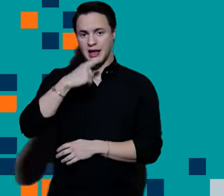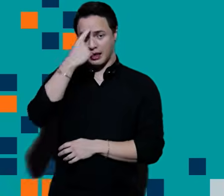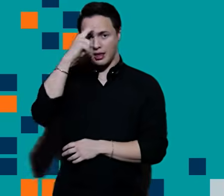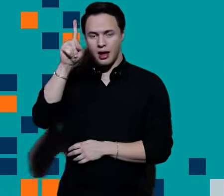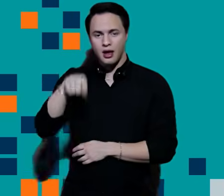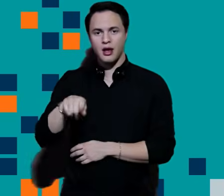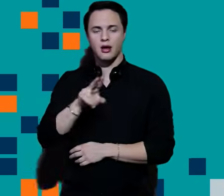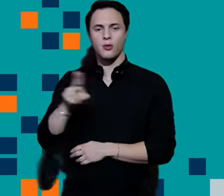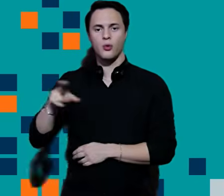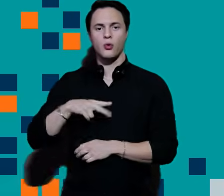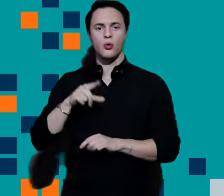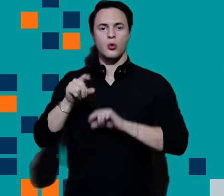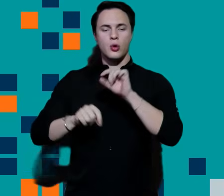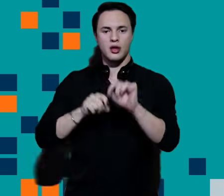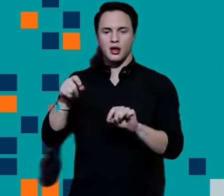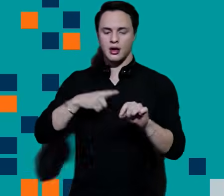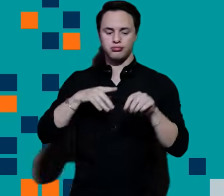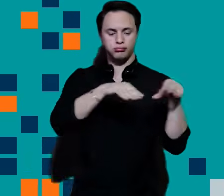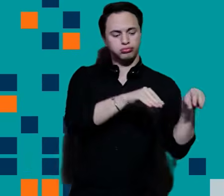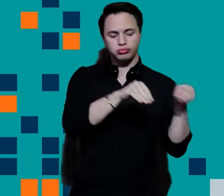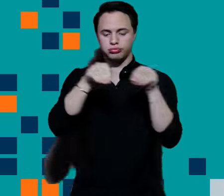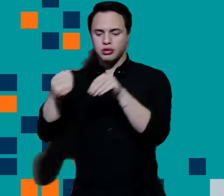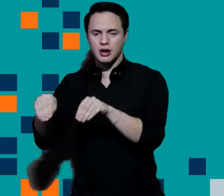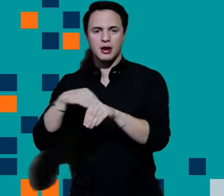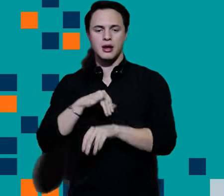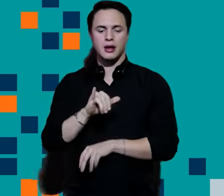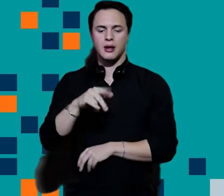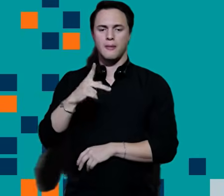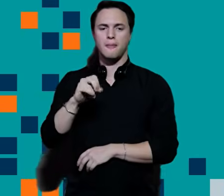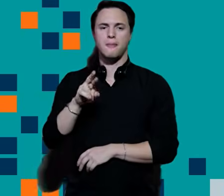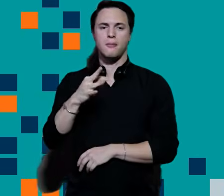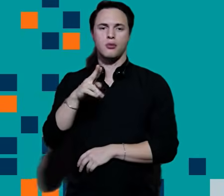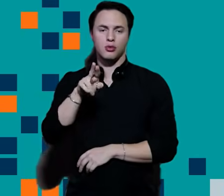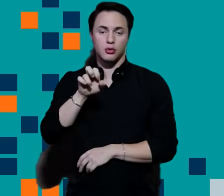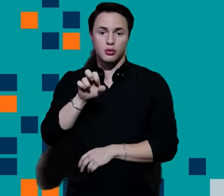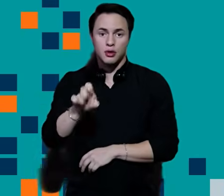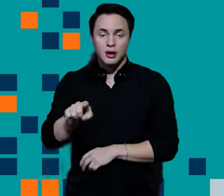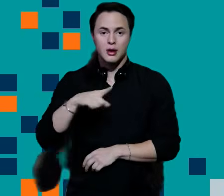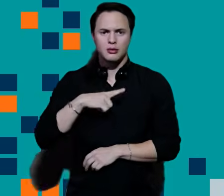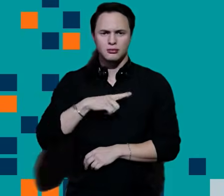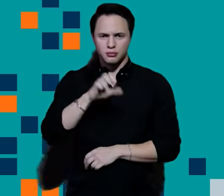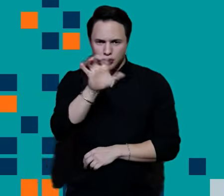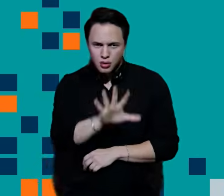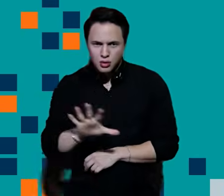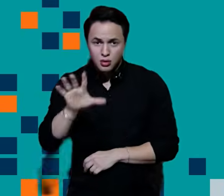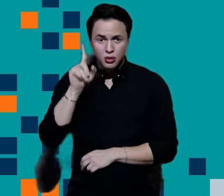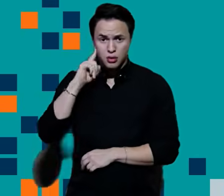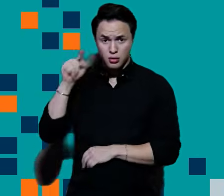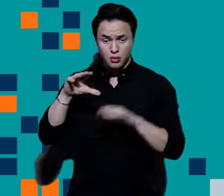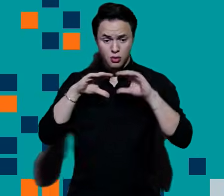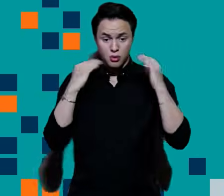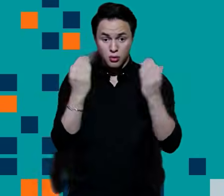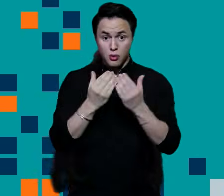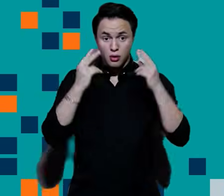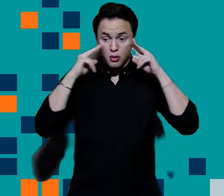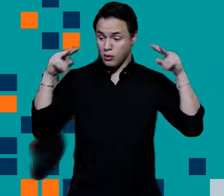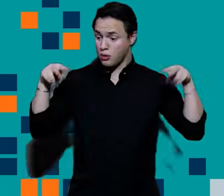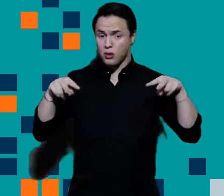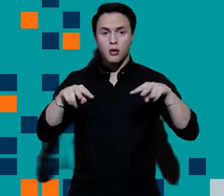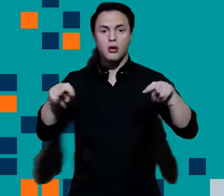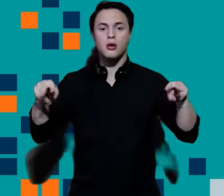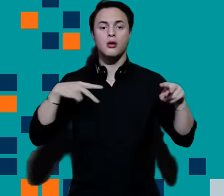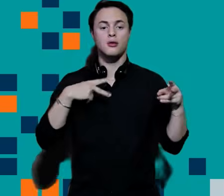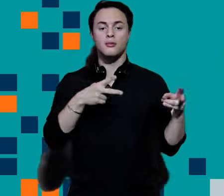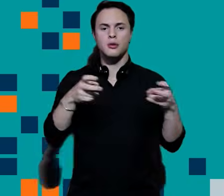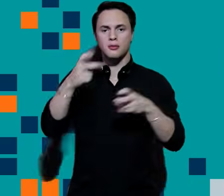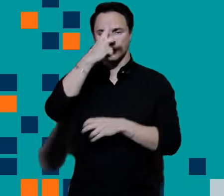white room torture. What is white room torture? Picture this evening after the conference. You listen to some talks,